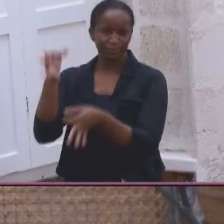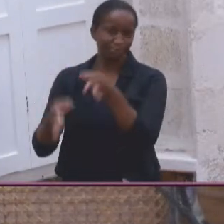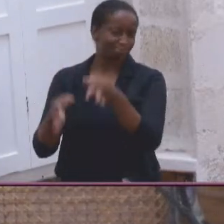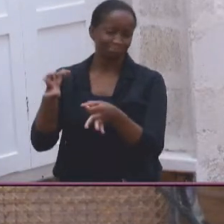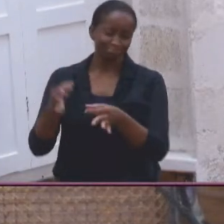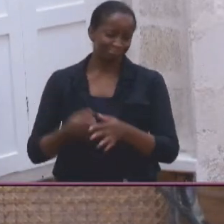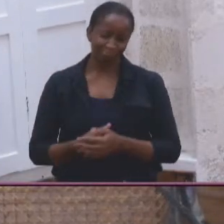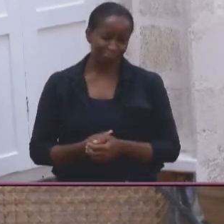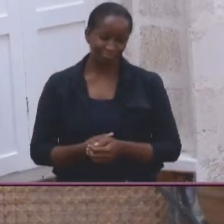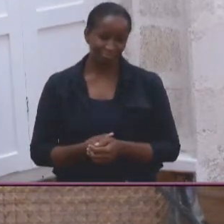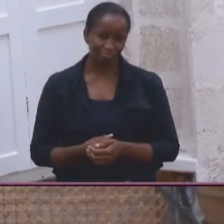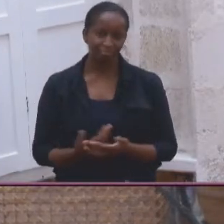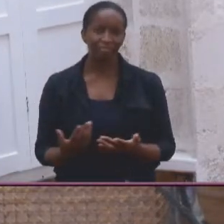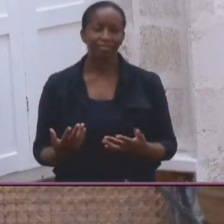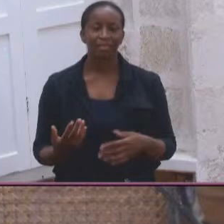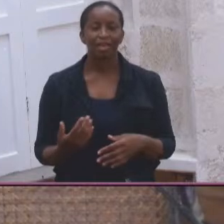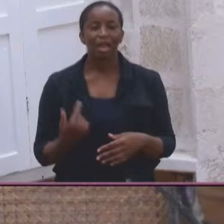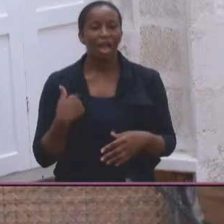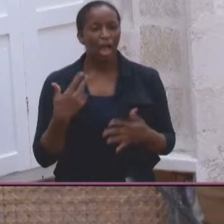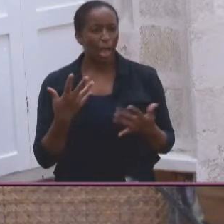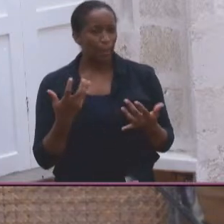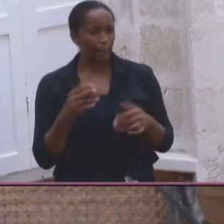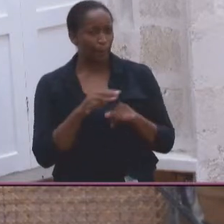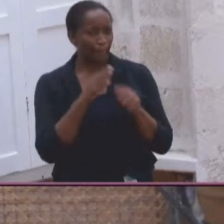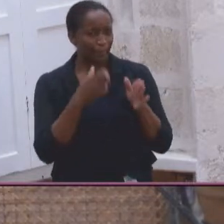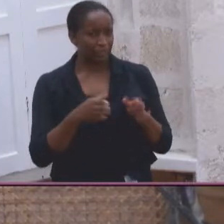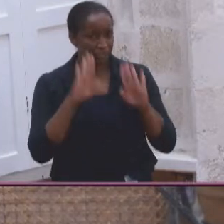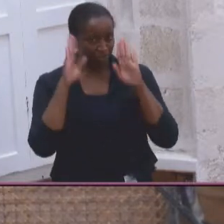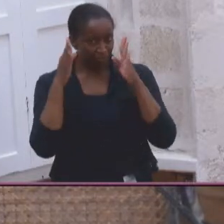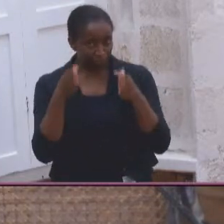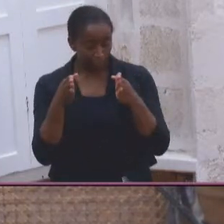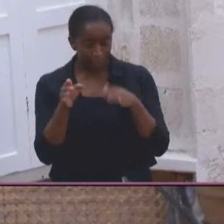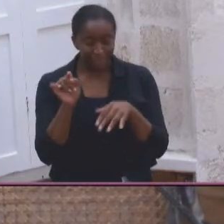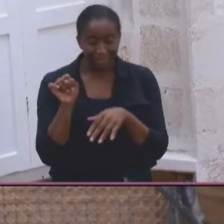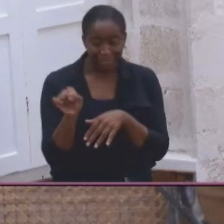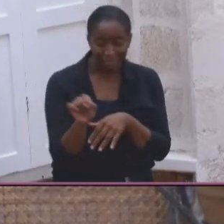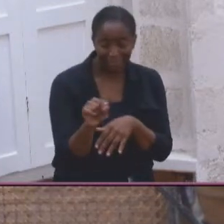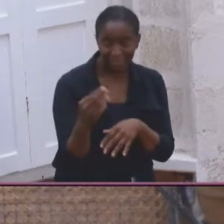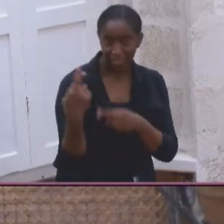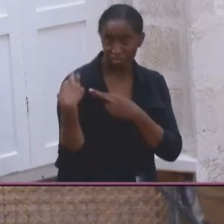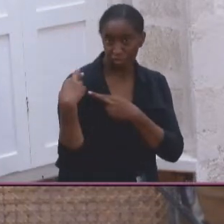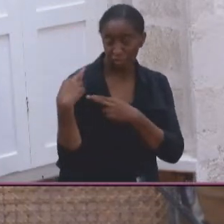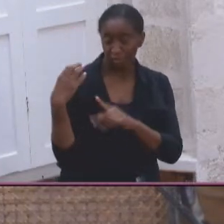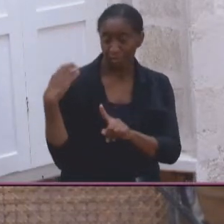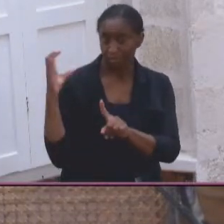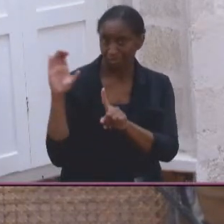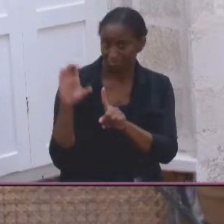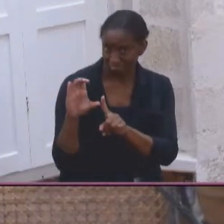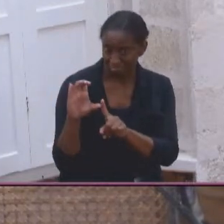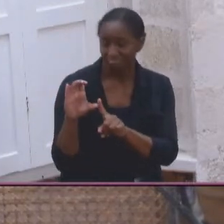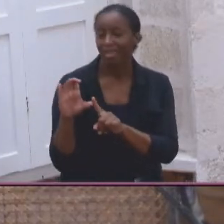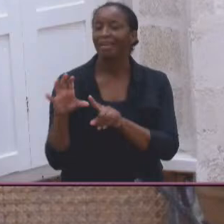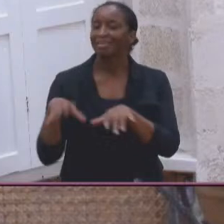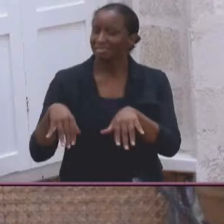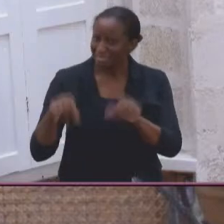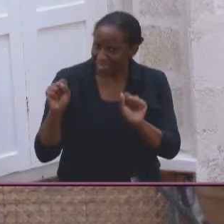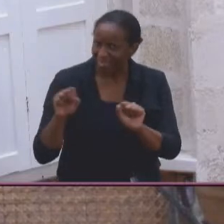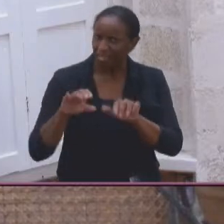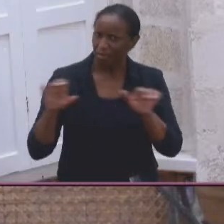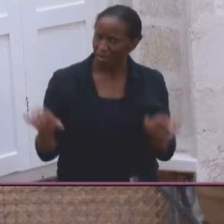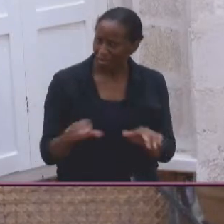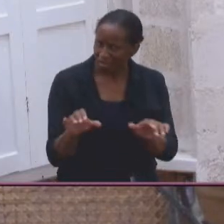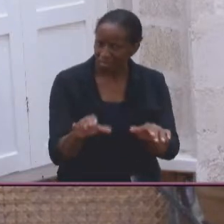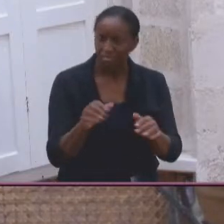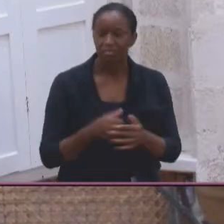would spend some time on. Because as you go across Barbados, many Barbadians will tell you that you have not